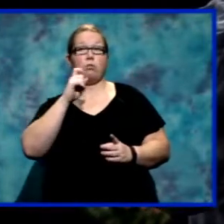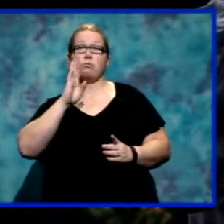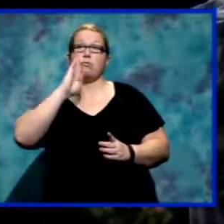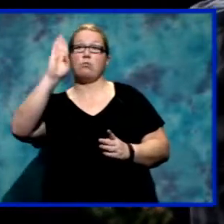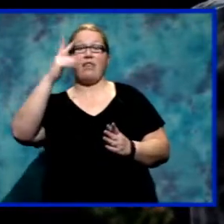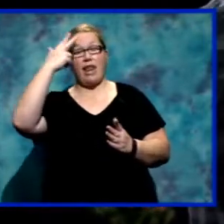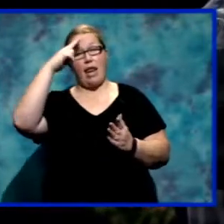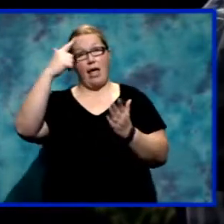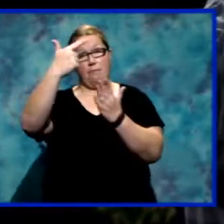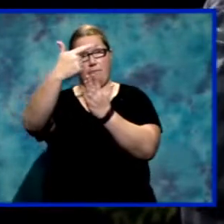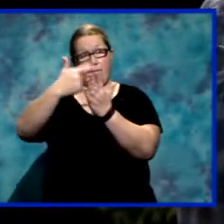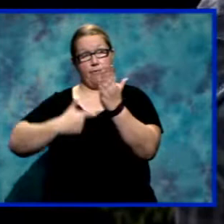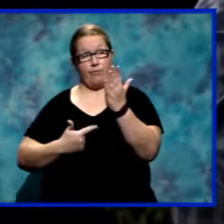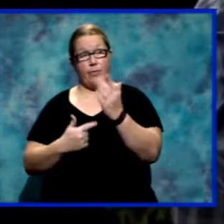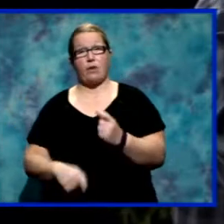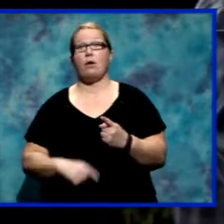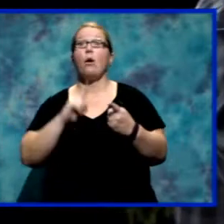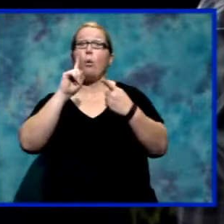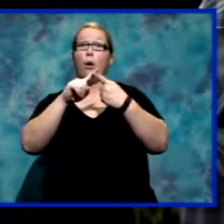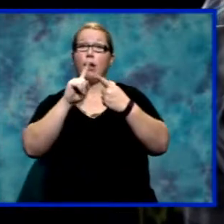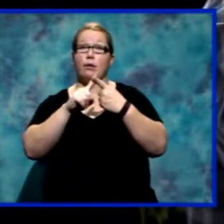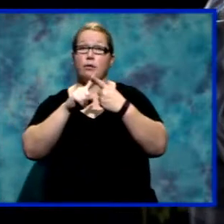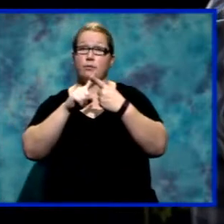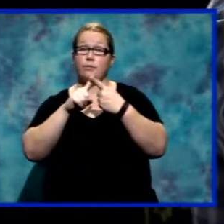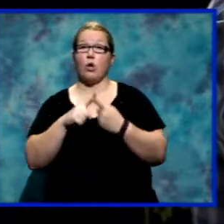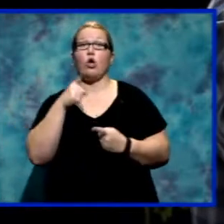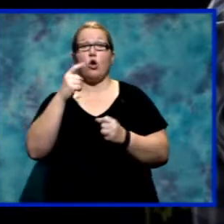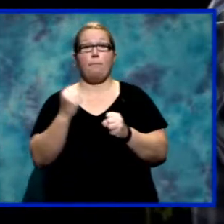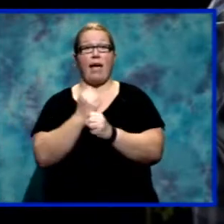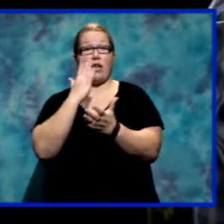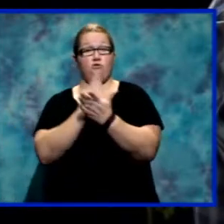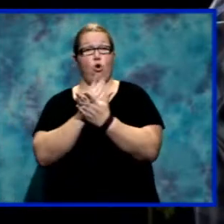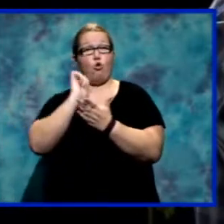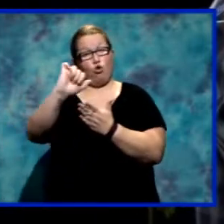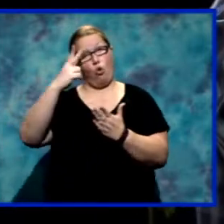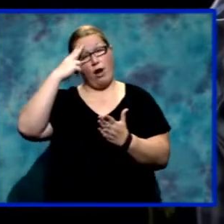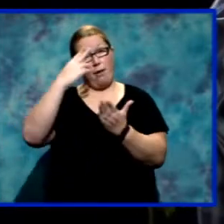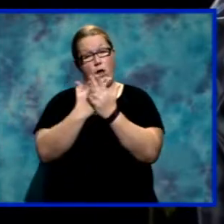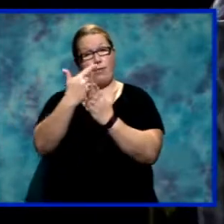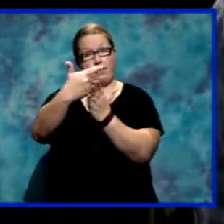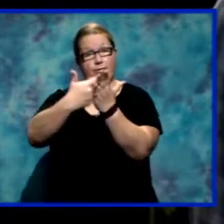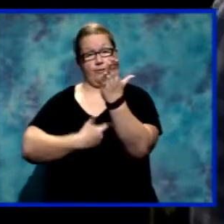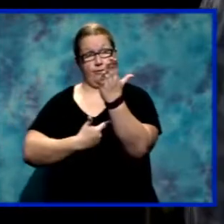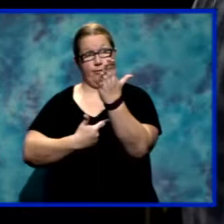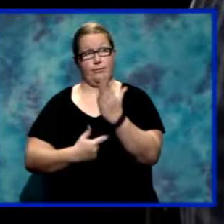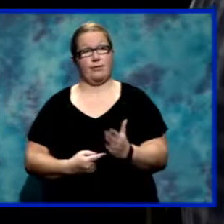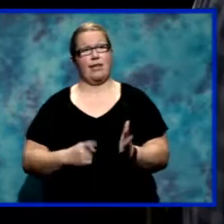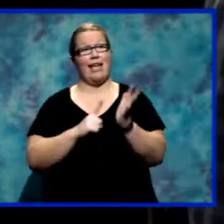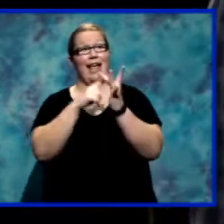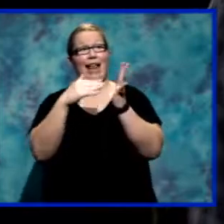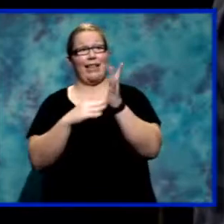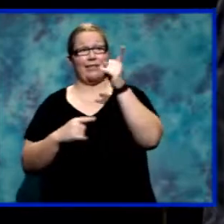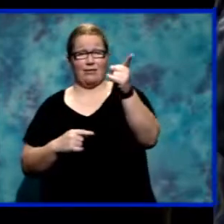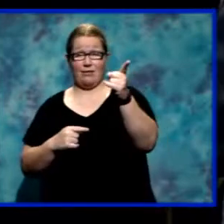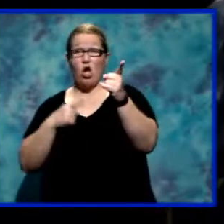afternoon. One, you make sure that your name is on that list. Liska's going to be there, and if it's not,